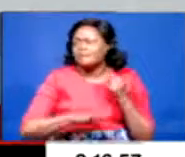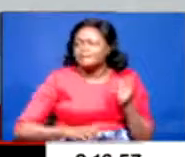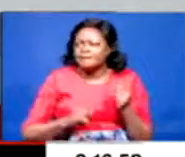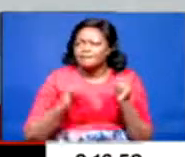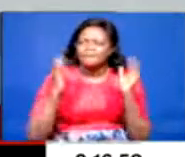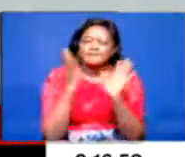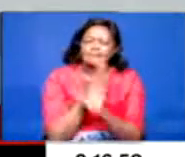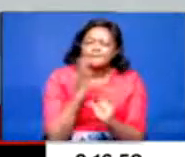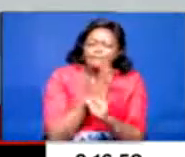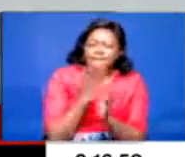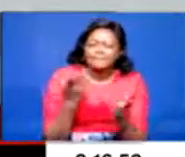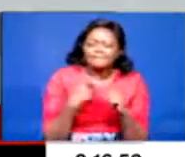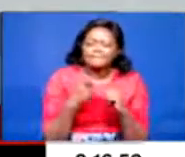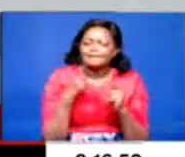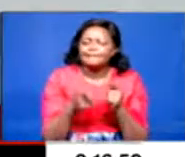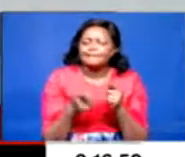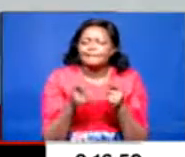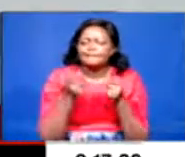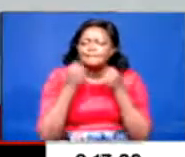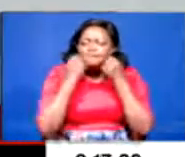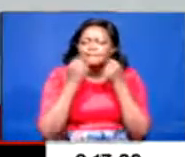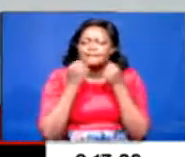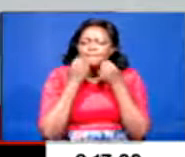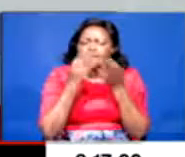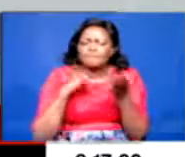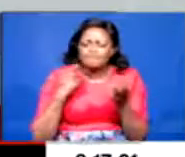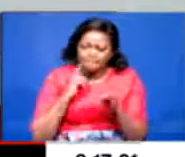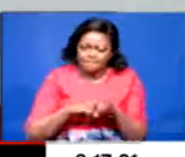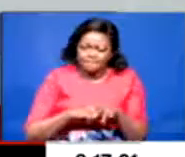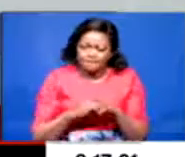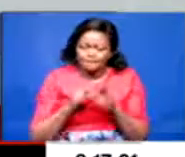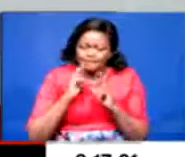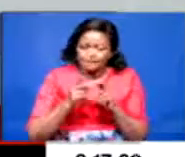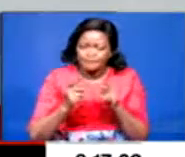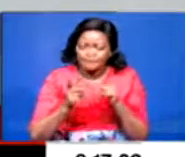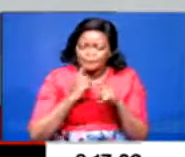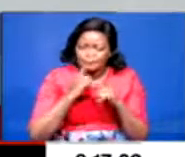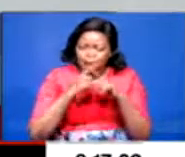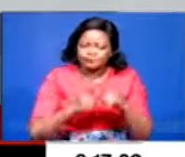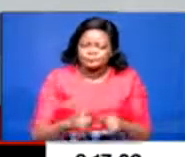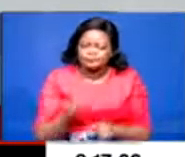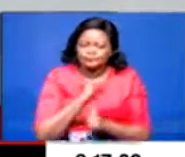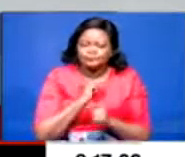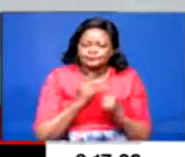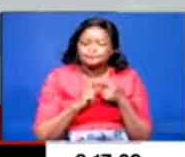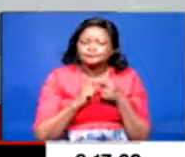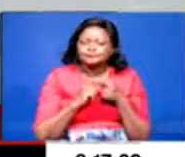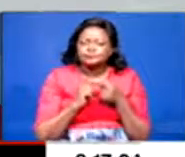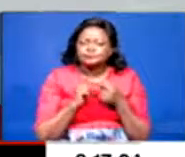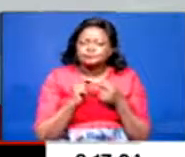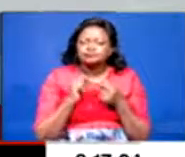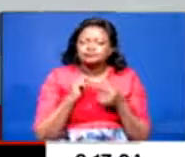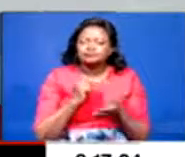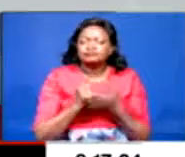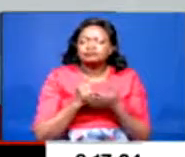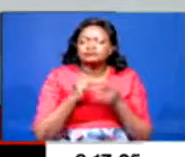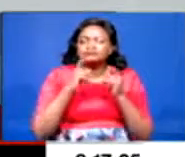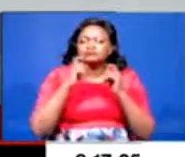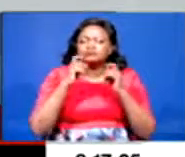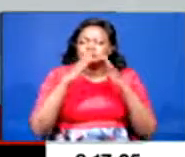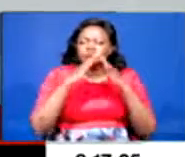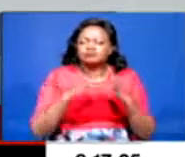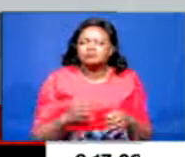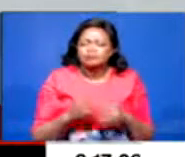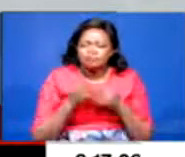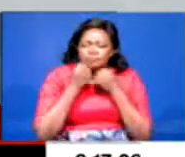But this real-time updating, and especially by media houses, will not only be able to help media houses predict the outcomes, yeah. It will also give Kenyans